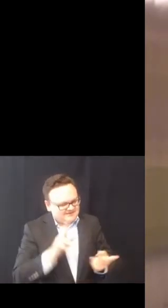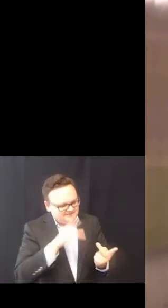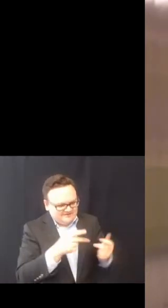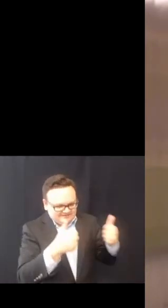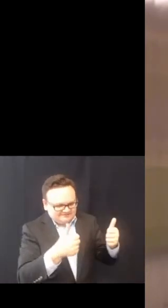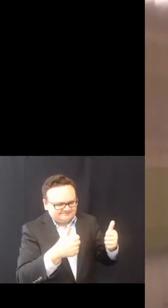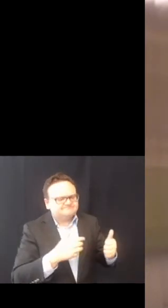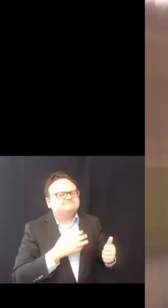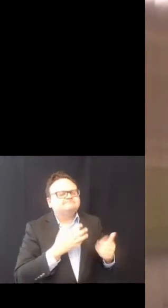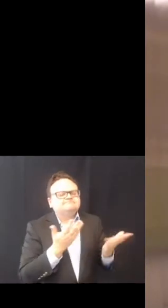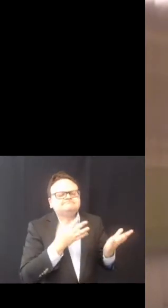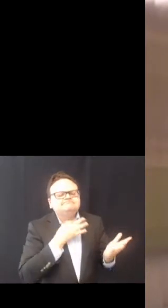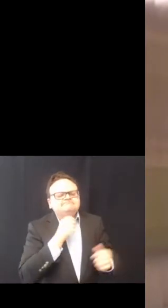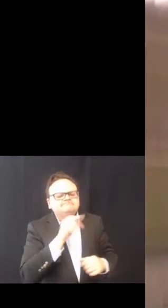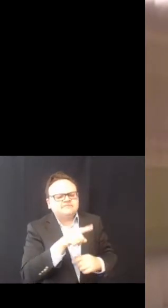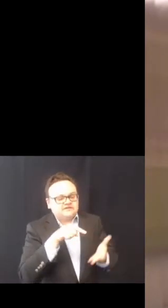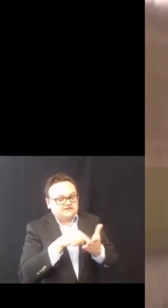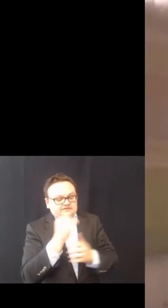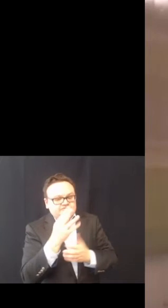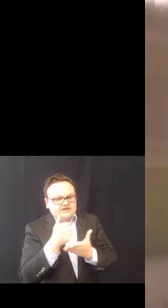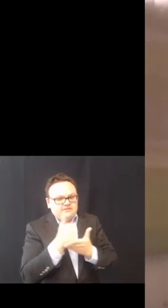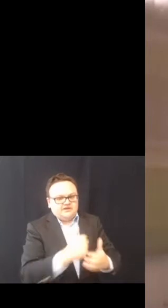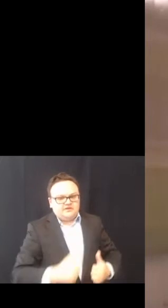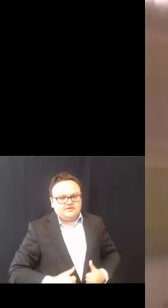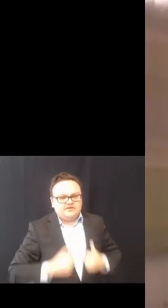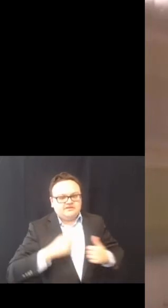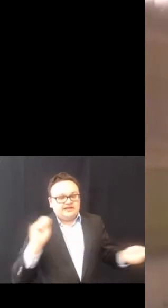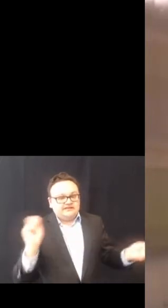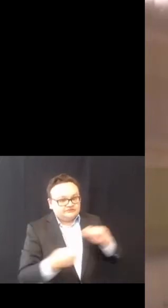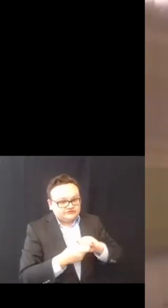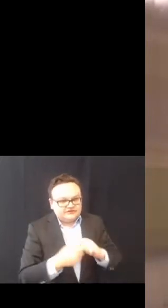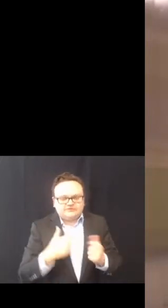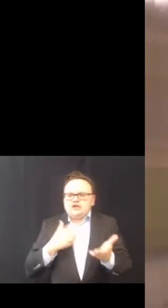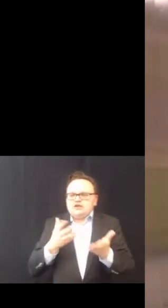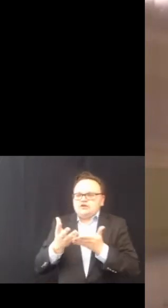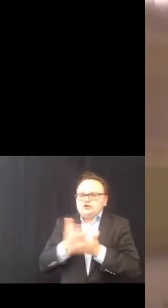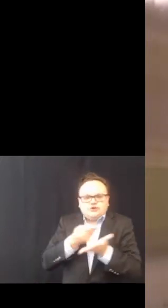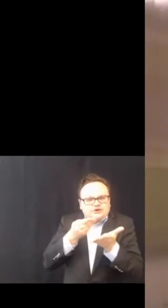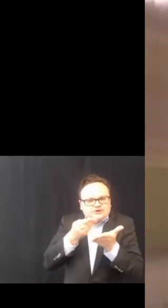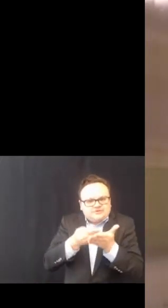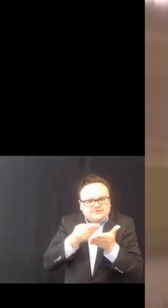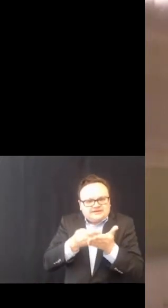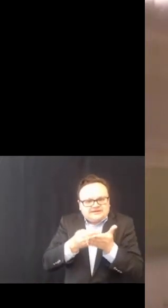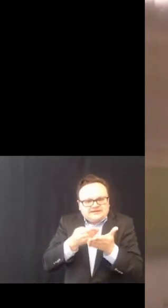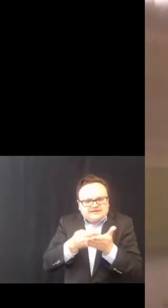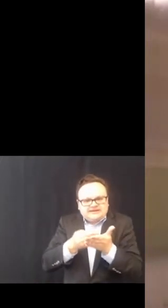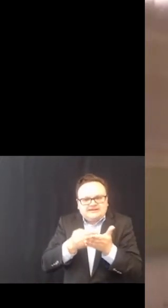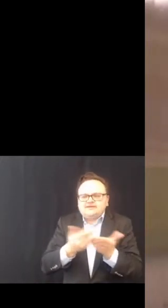life? I feel so happy that I had a great time and get a little